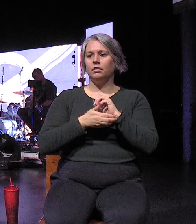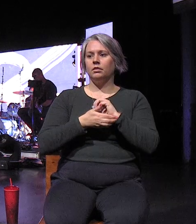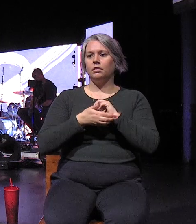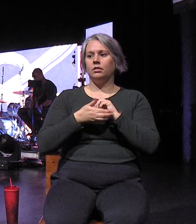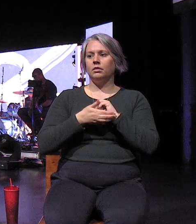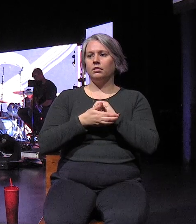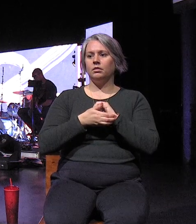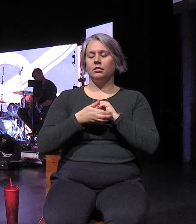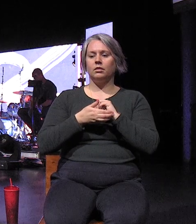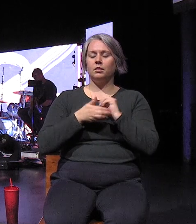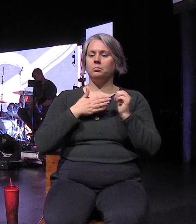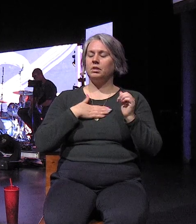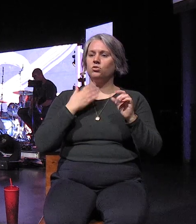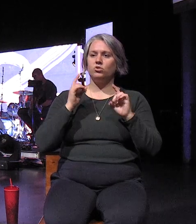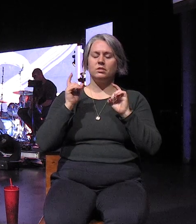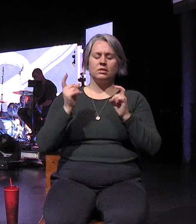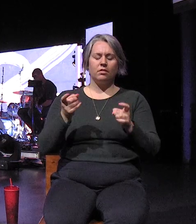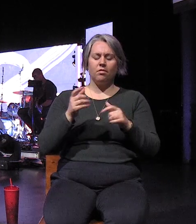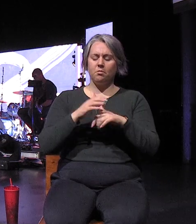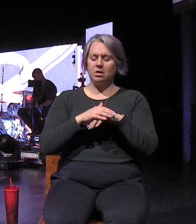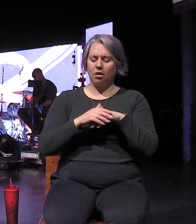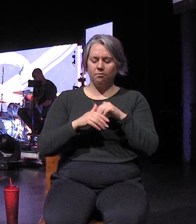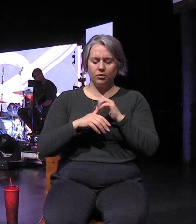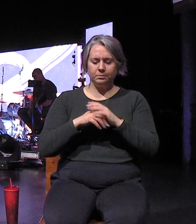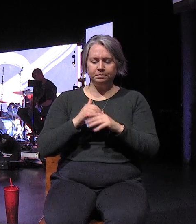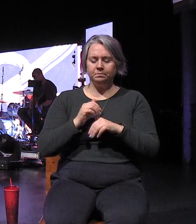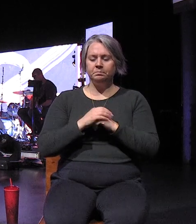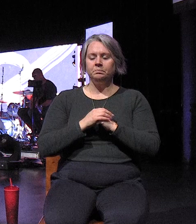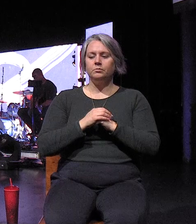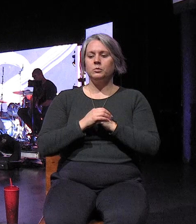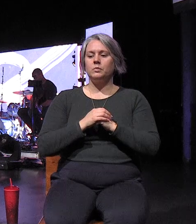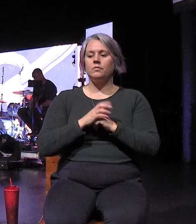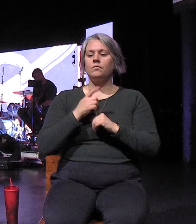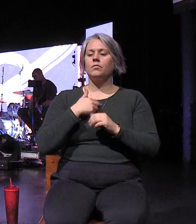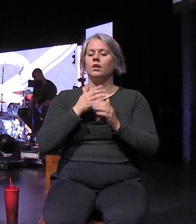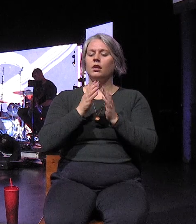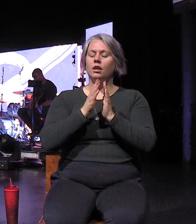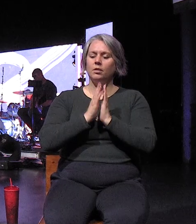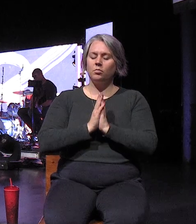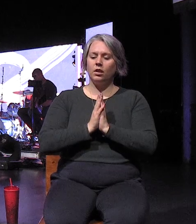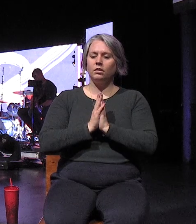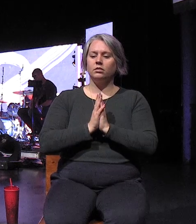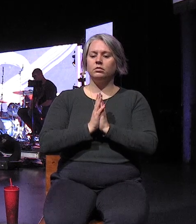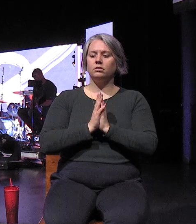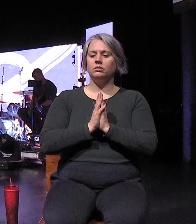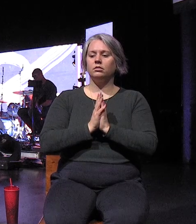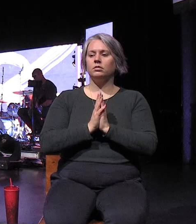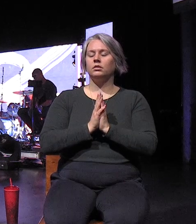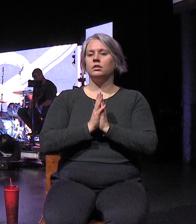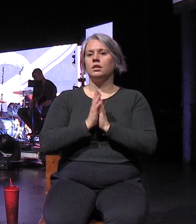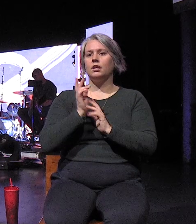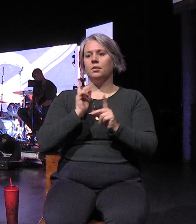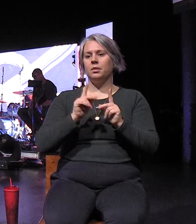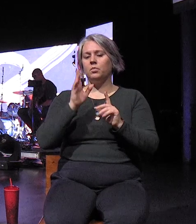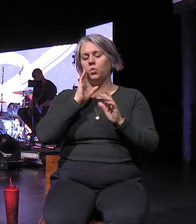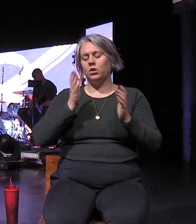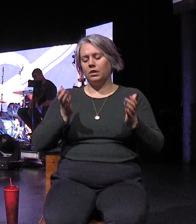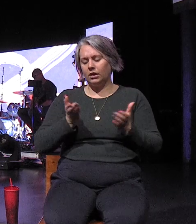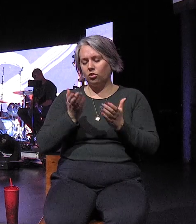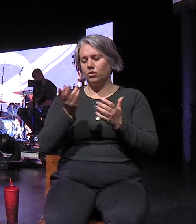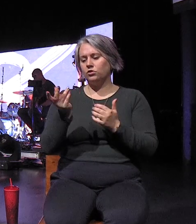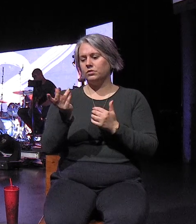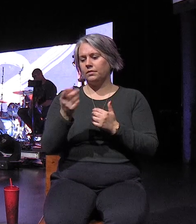ways and comfort. Lord, I pray that you would bring believers around them, people that encourage them. Lord, I pray